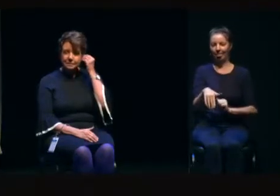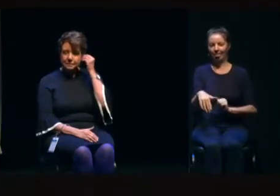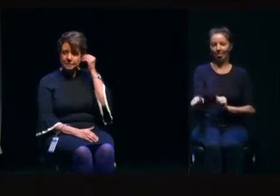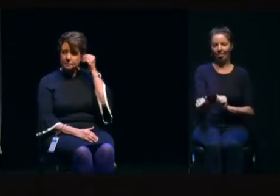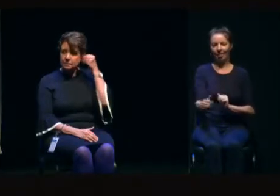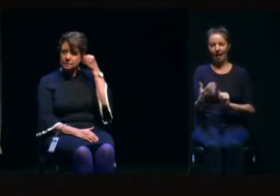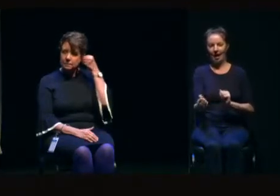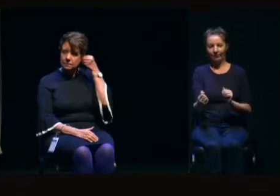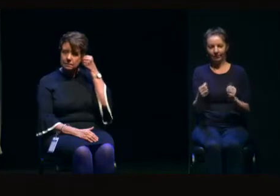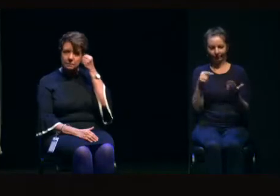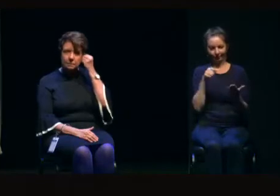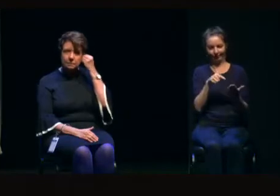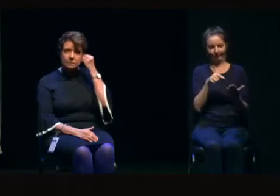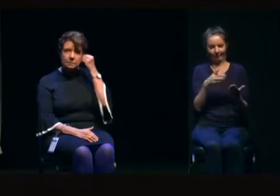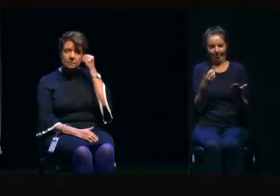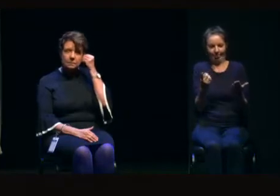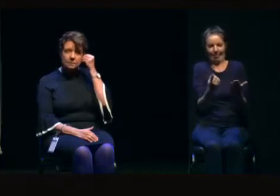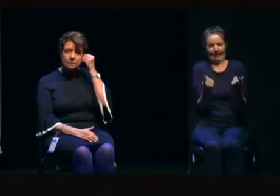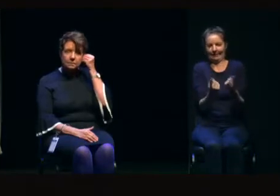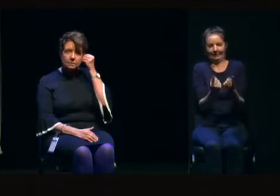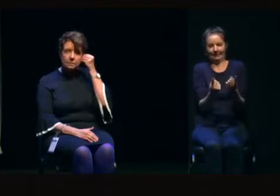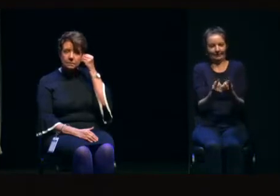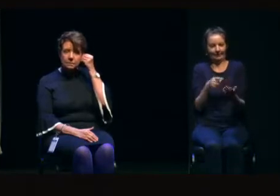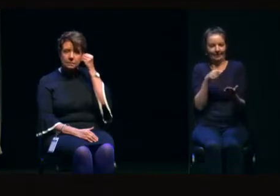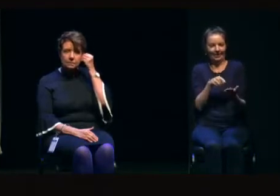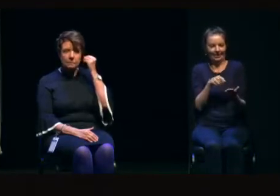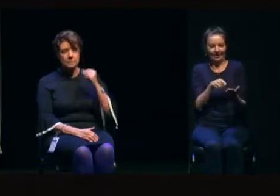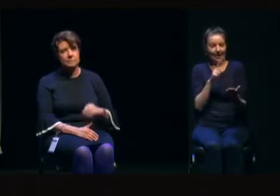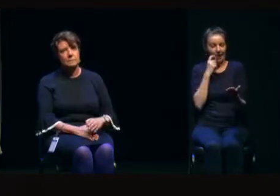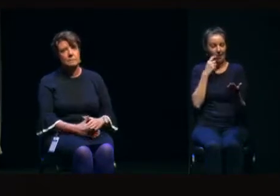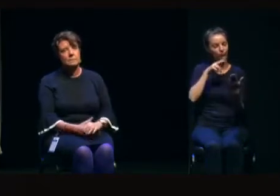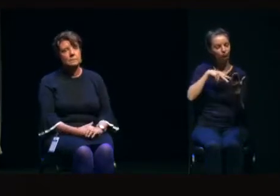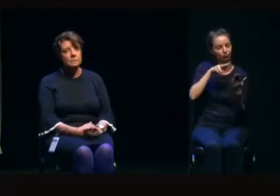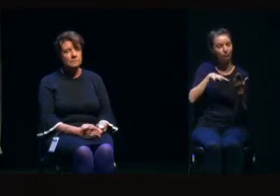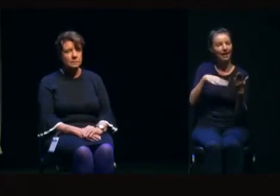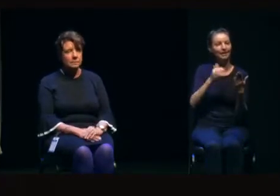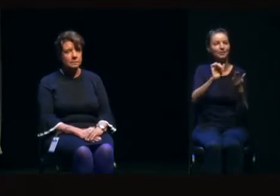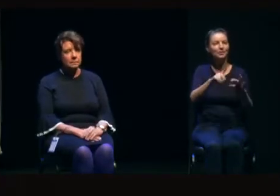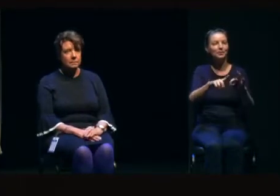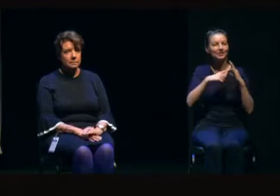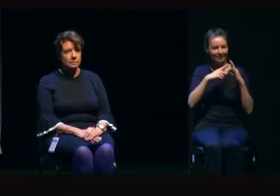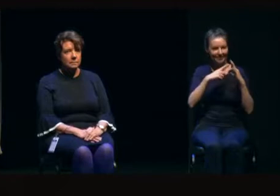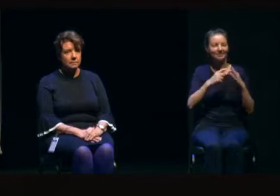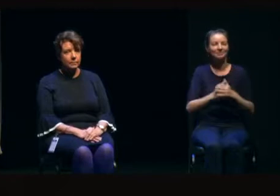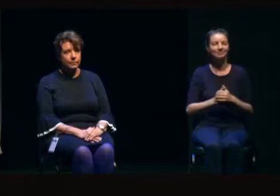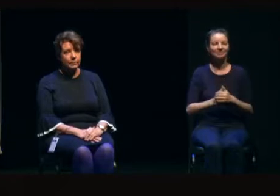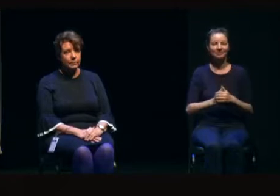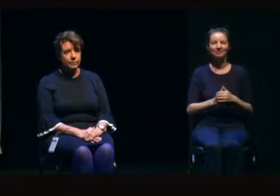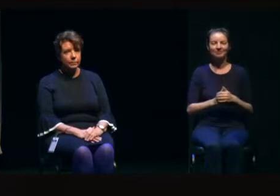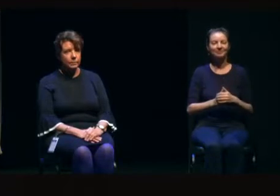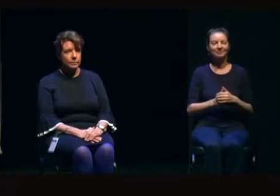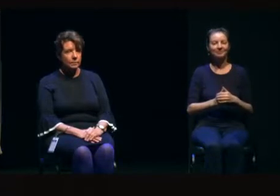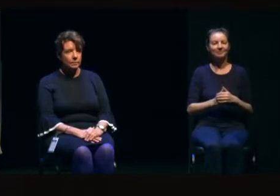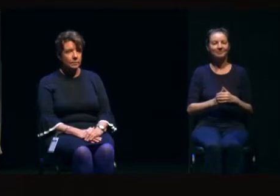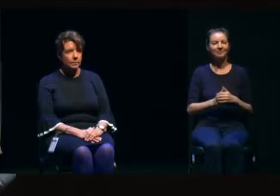and I will be looking on the duvalaki for any questions you wish to ask. My idea is that